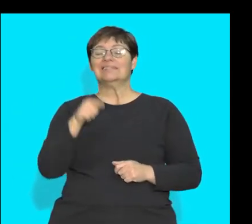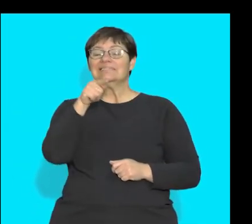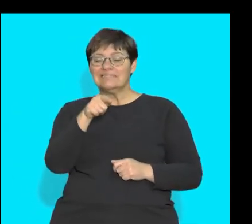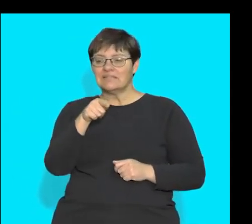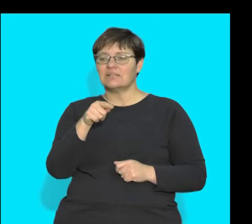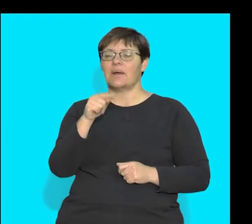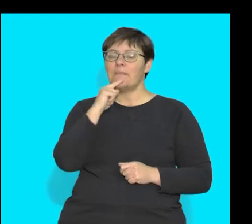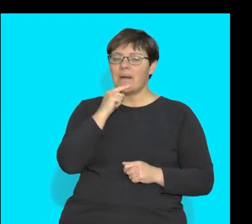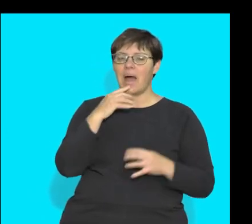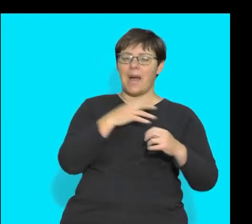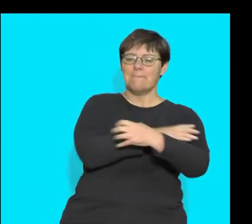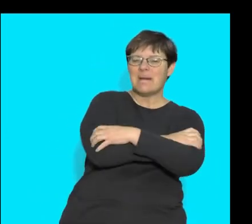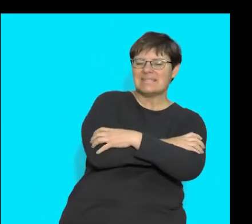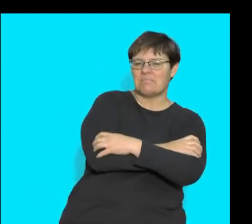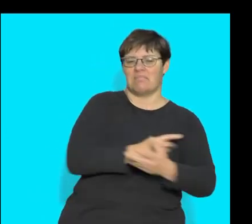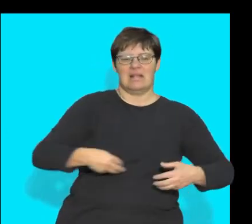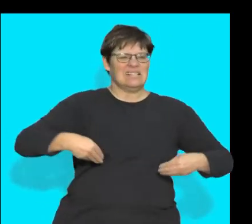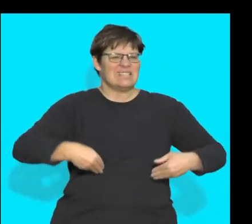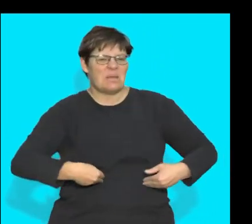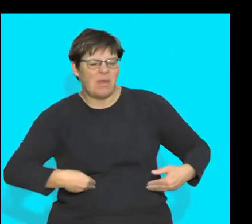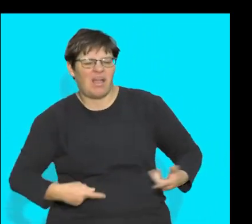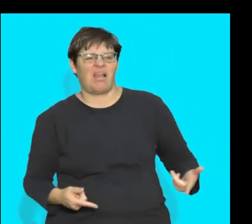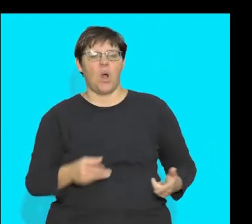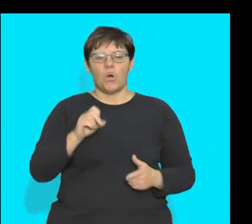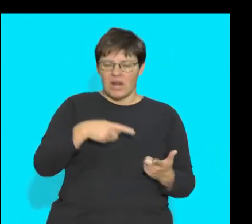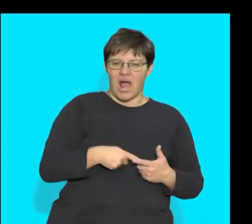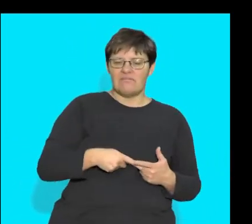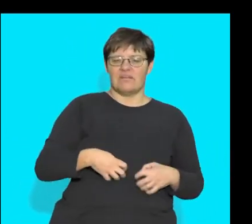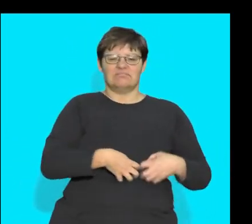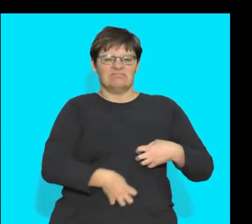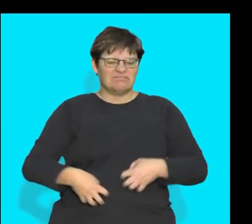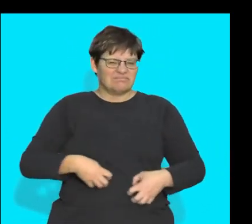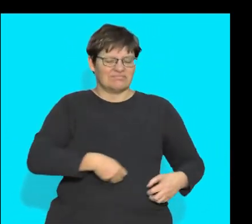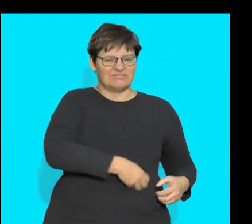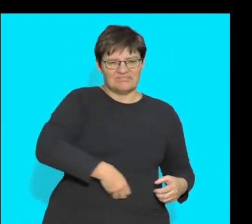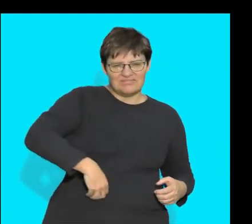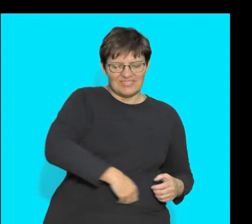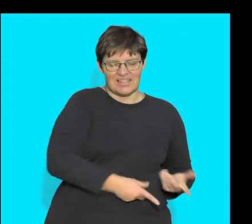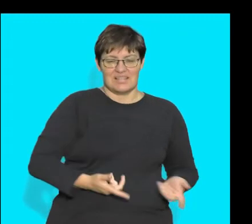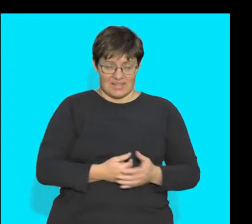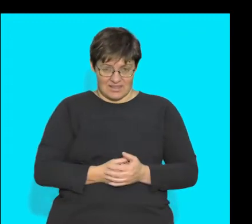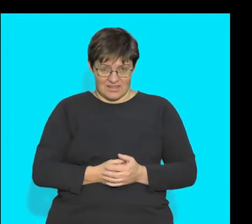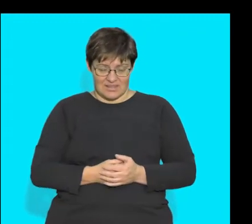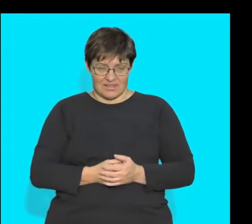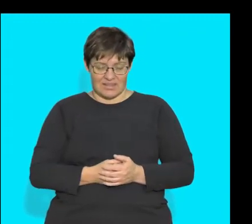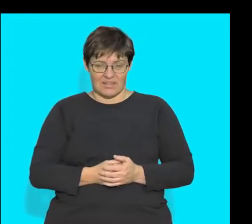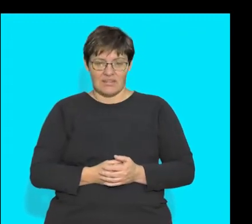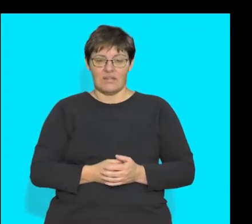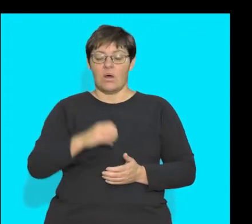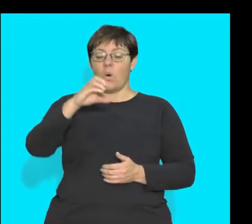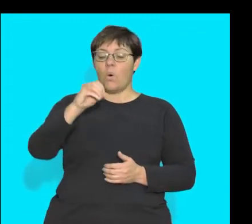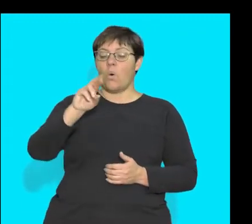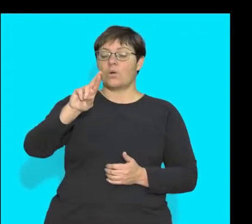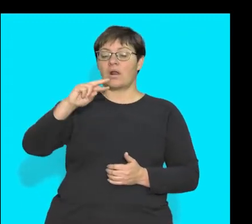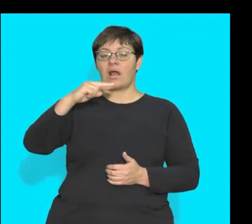is an organ is a muscle, the organ is the stomach, an organ is the the small intestine.